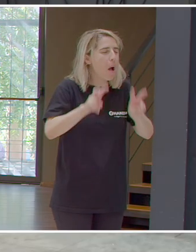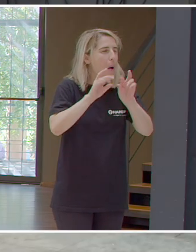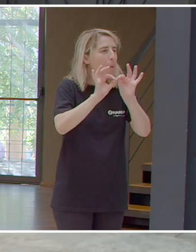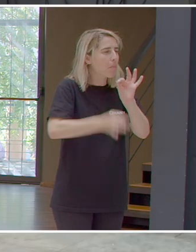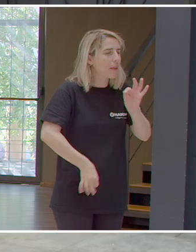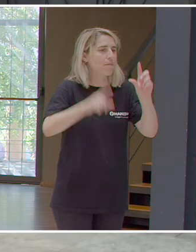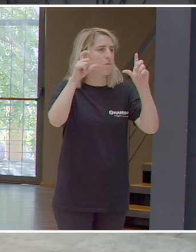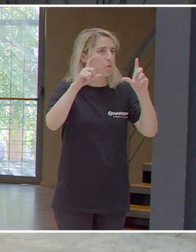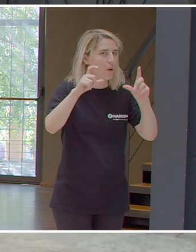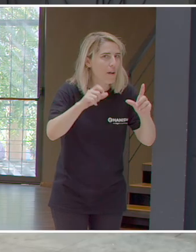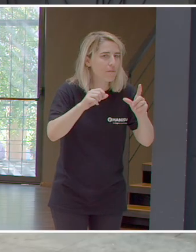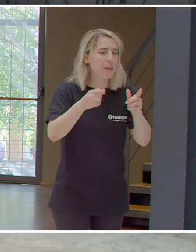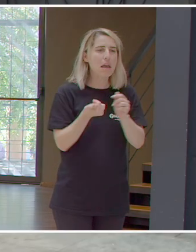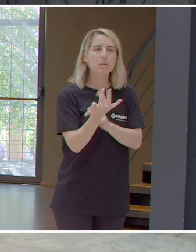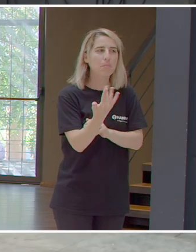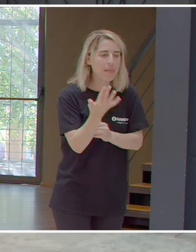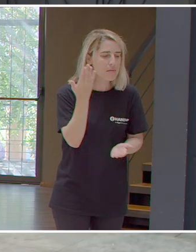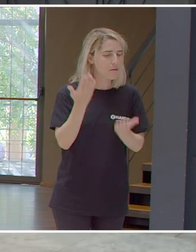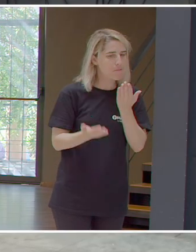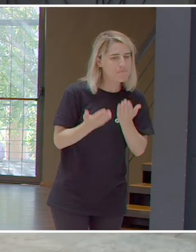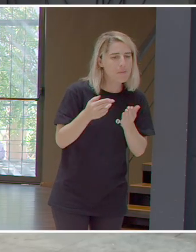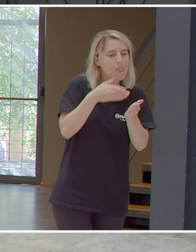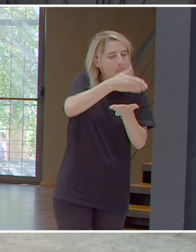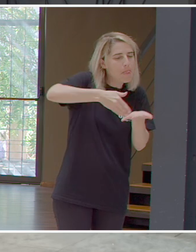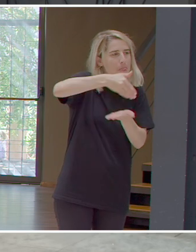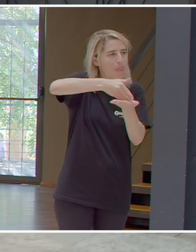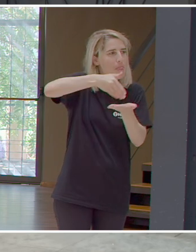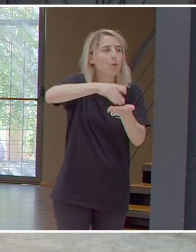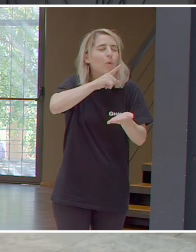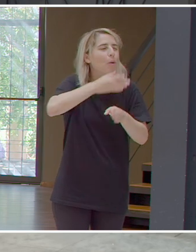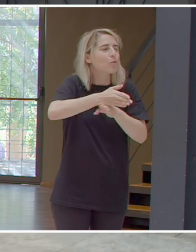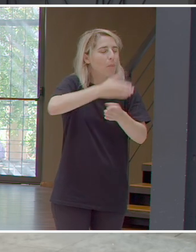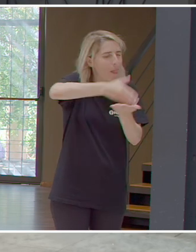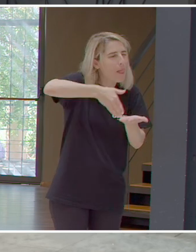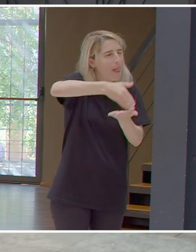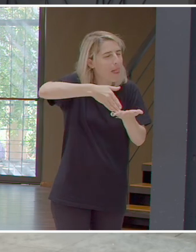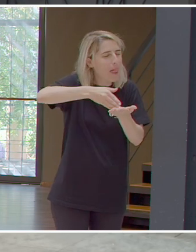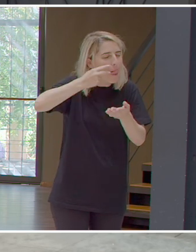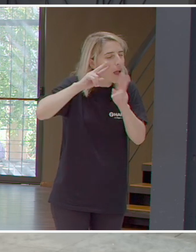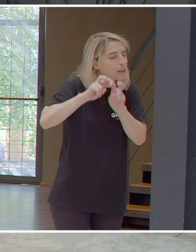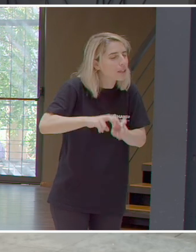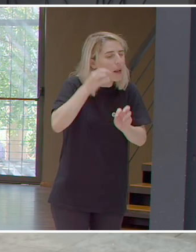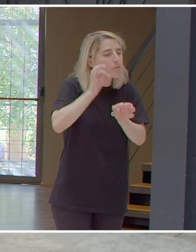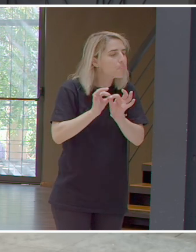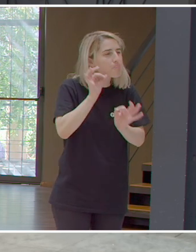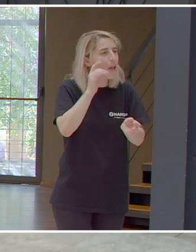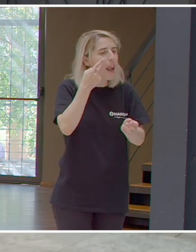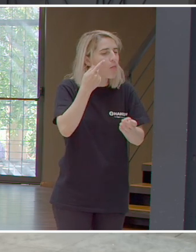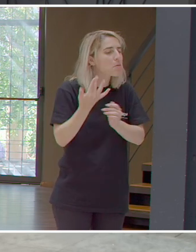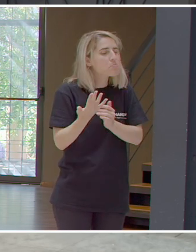taking pictures, measuring it, and we're cutting it into slices like bread, only to estimate or measure